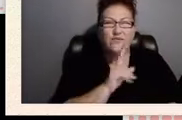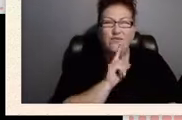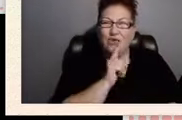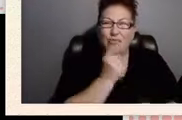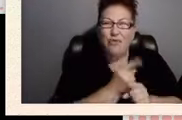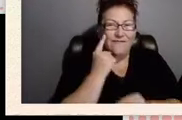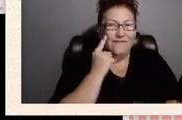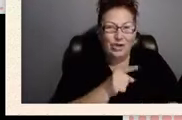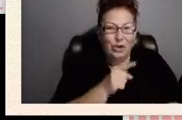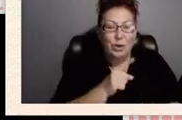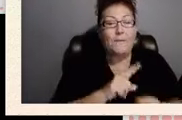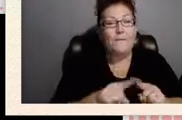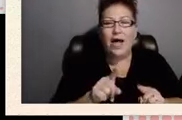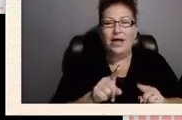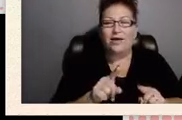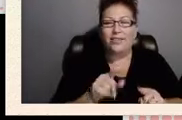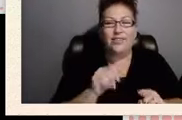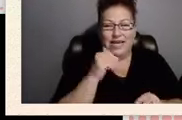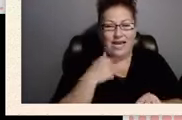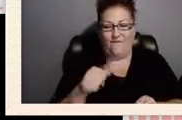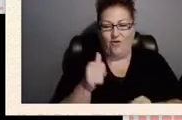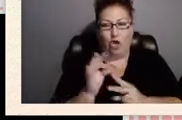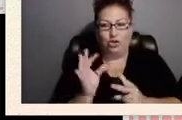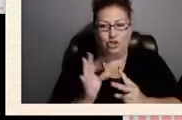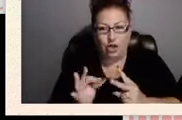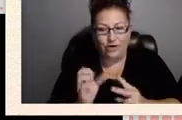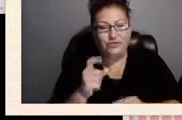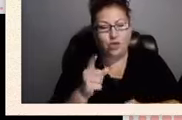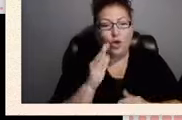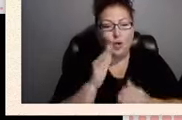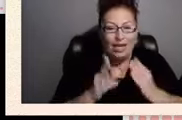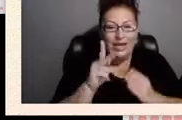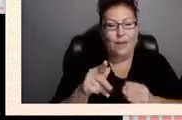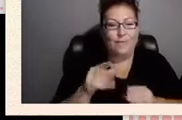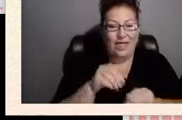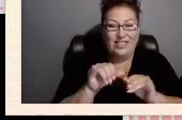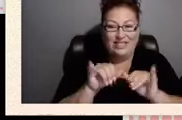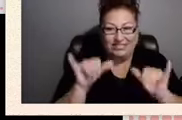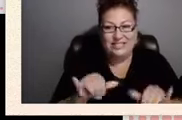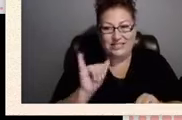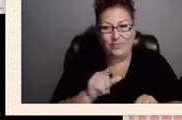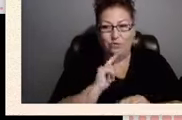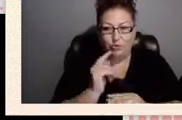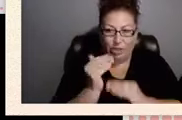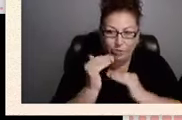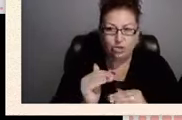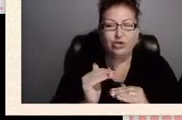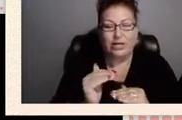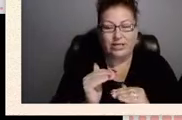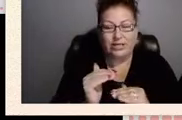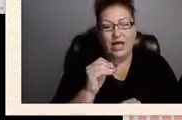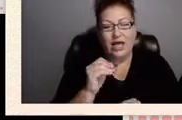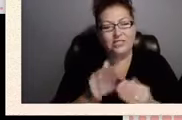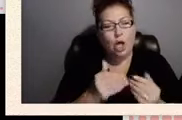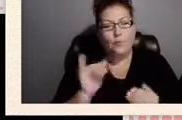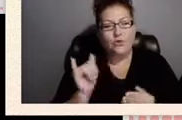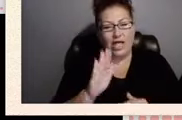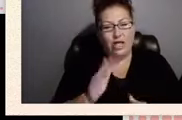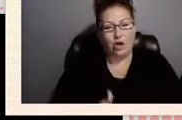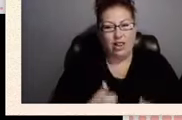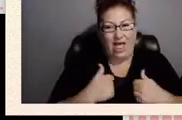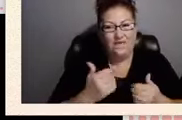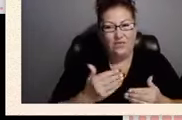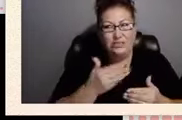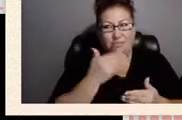there wasn't kind of an alternative. And so you ended up in this system that was very restrictive. And it's almost like your life was better before